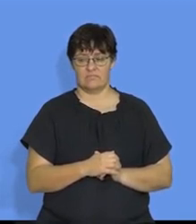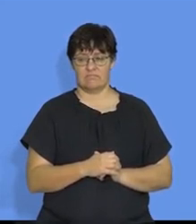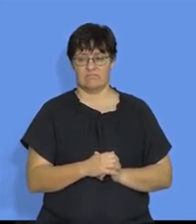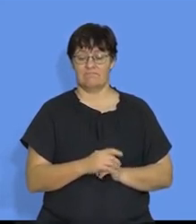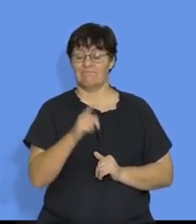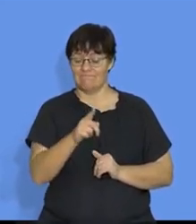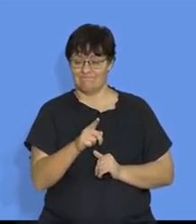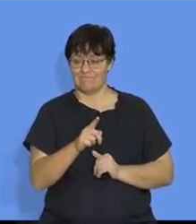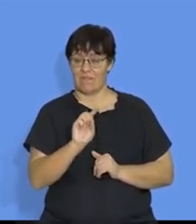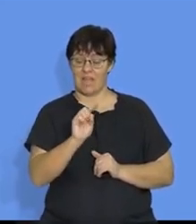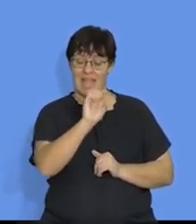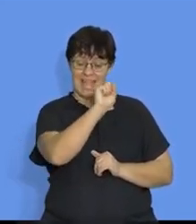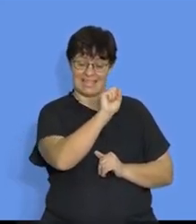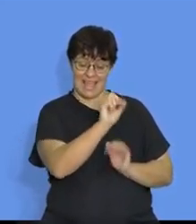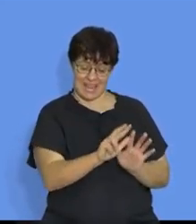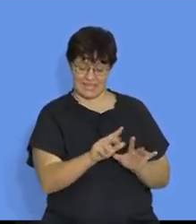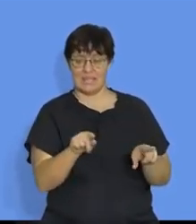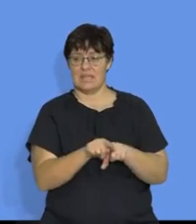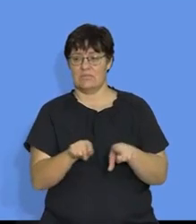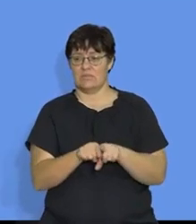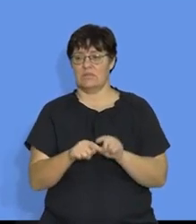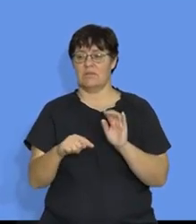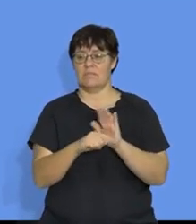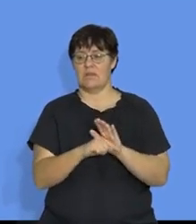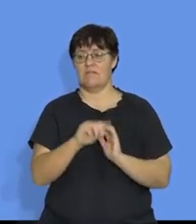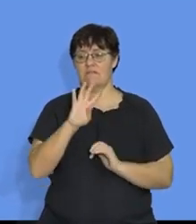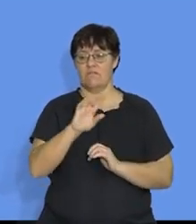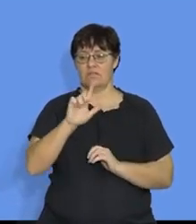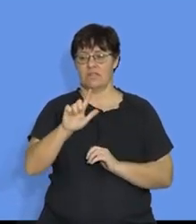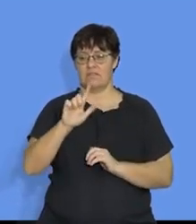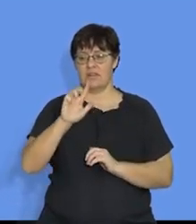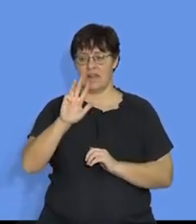So the sum of the first 8 terms is equal to negative